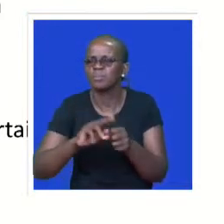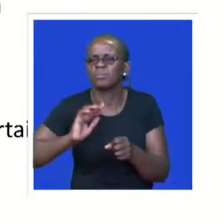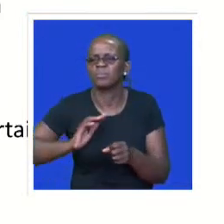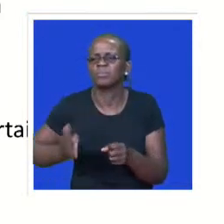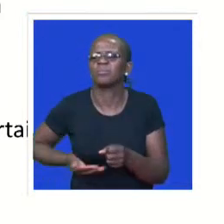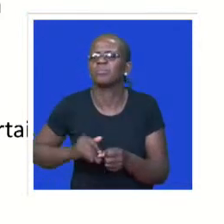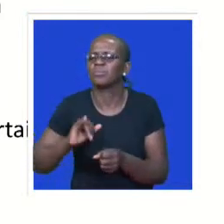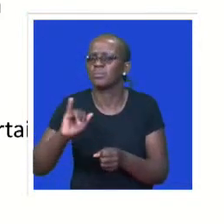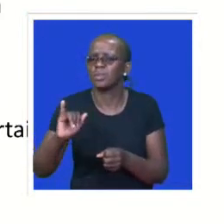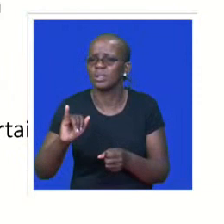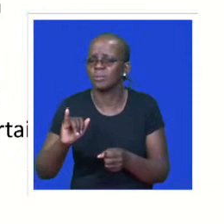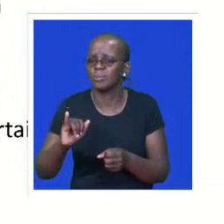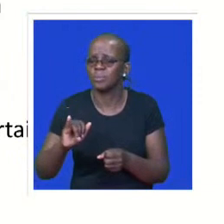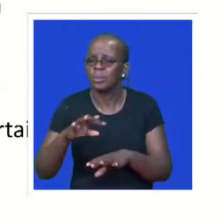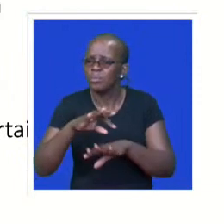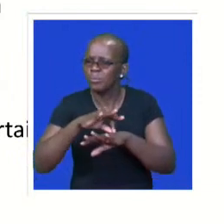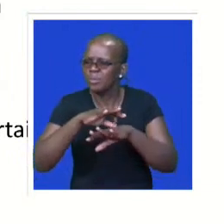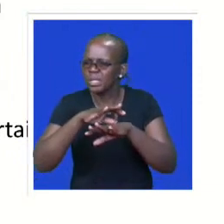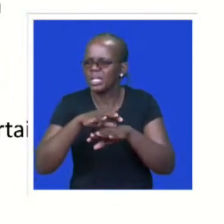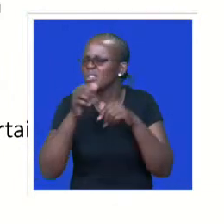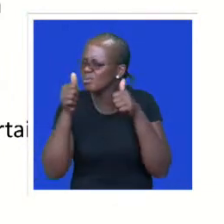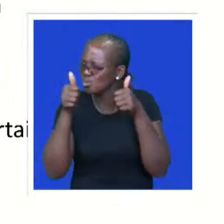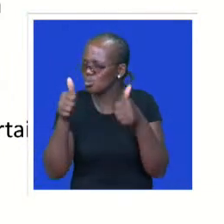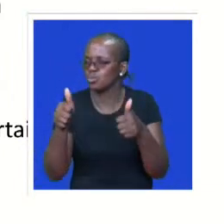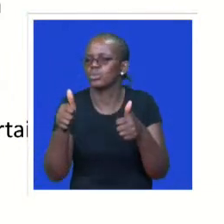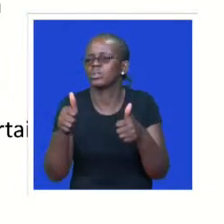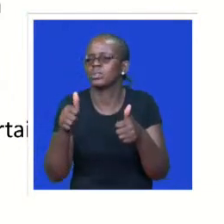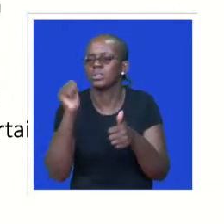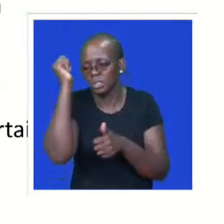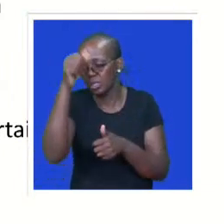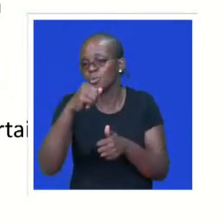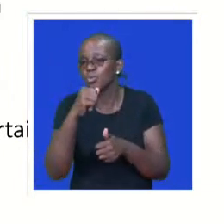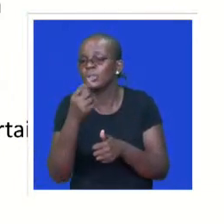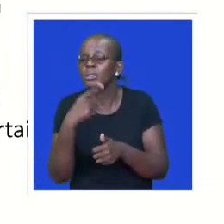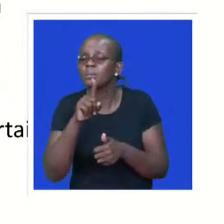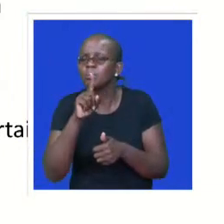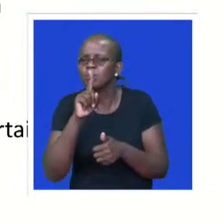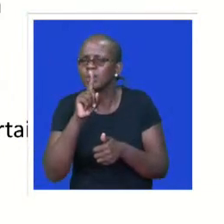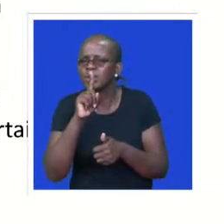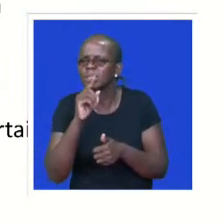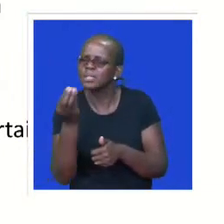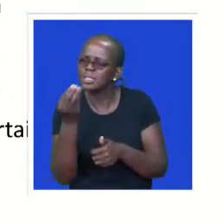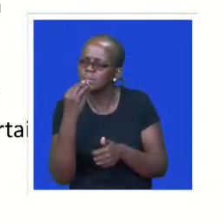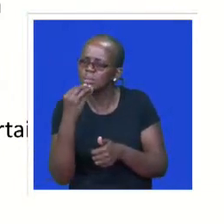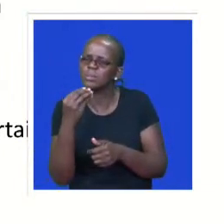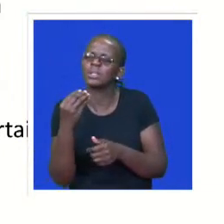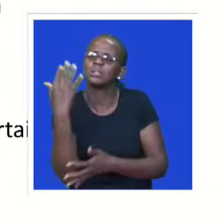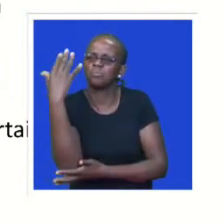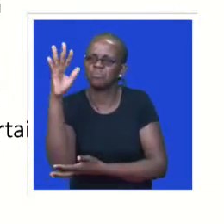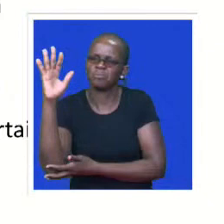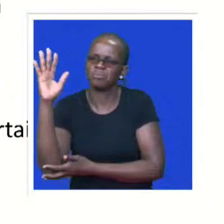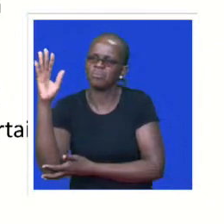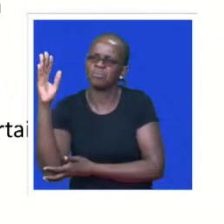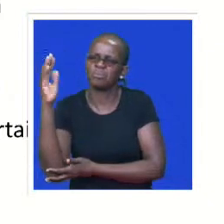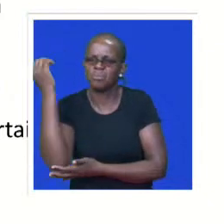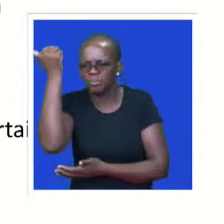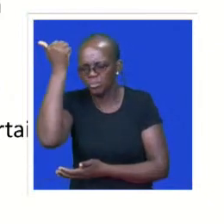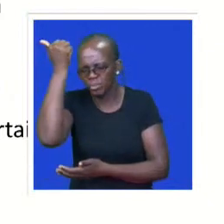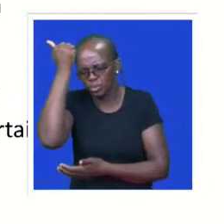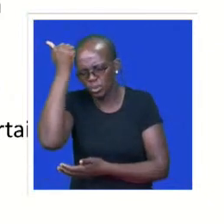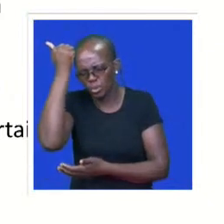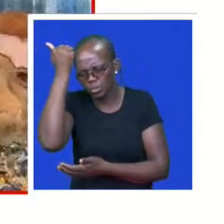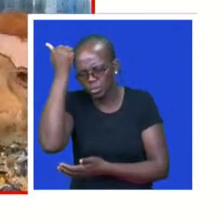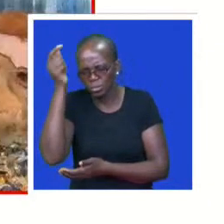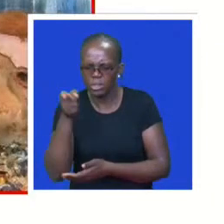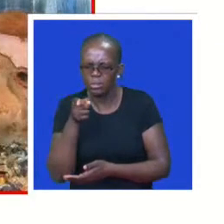God. But after they sinned, dear Lena, they felt so afraid and ashamed to appear naked before God,